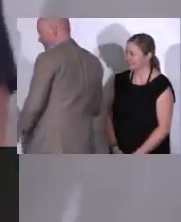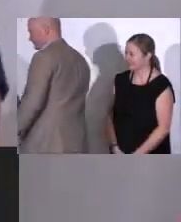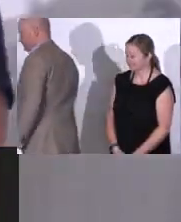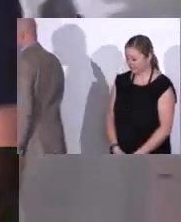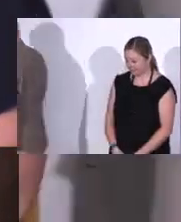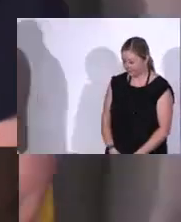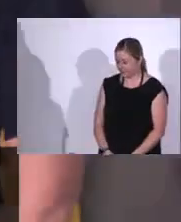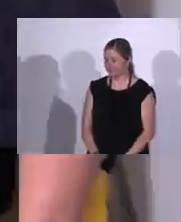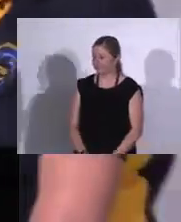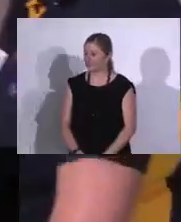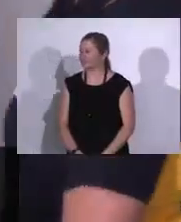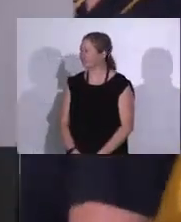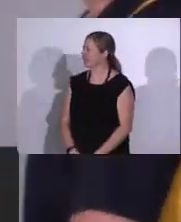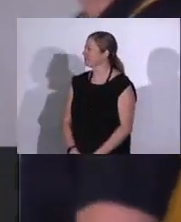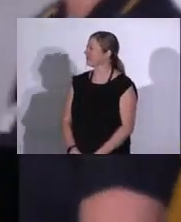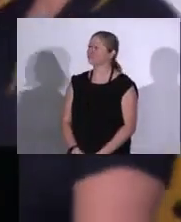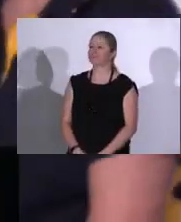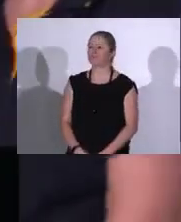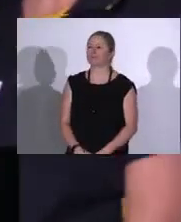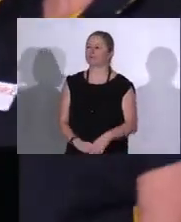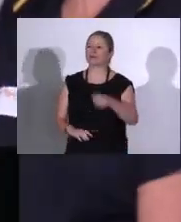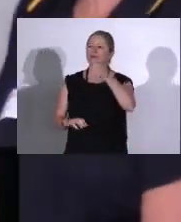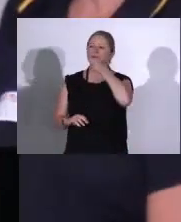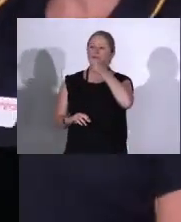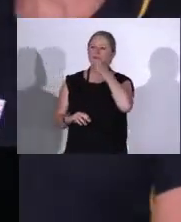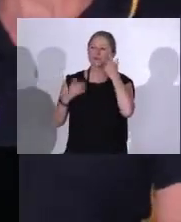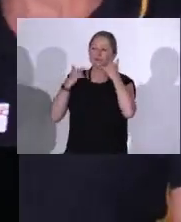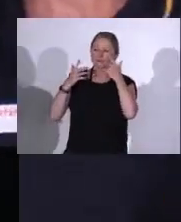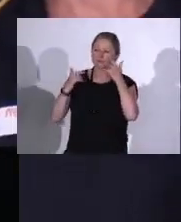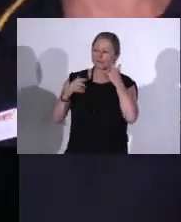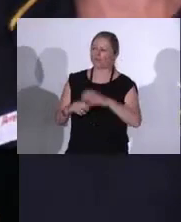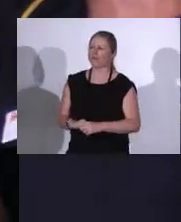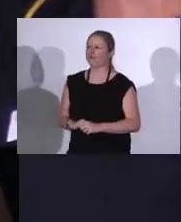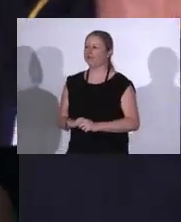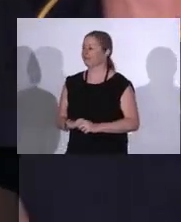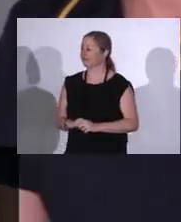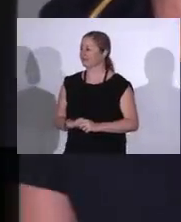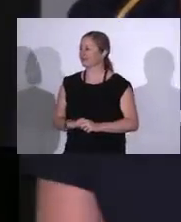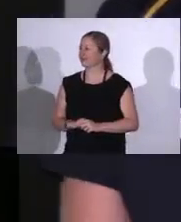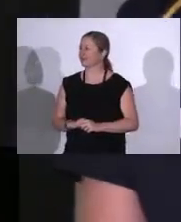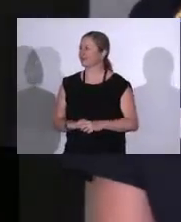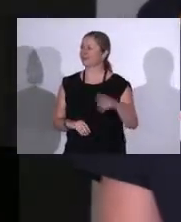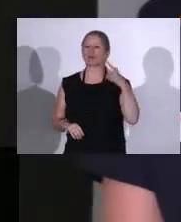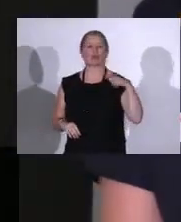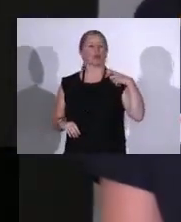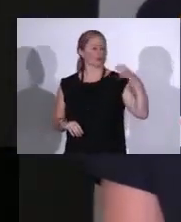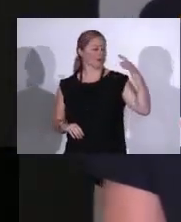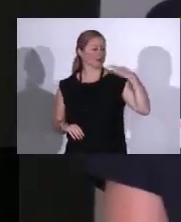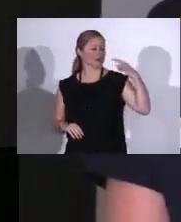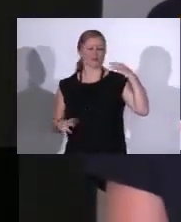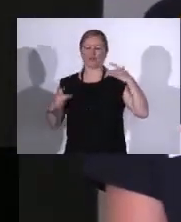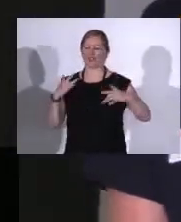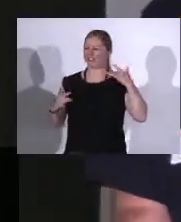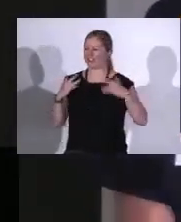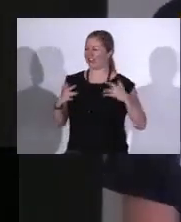Testing. What we'll do because it's volunteer life, Emily and